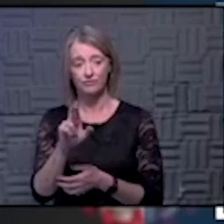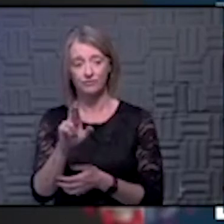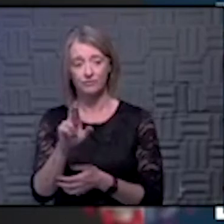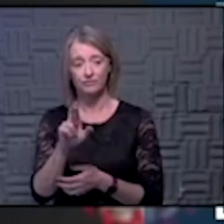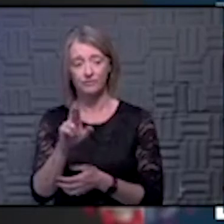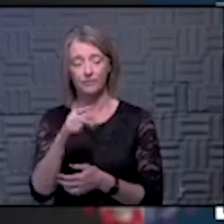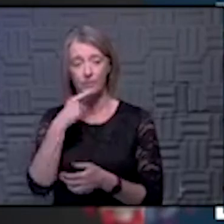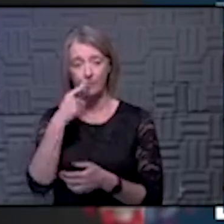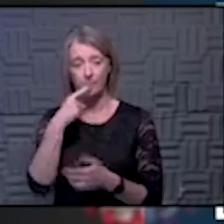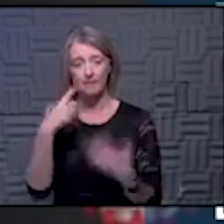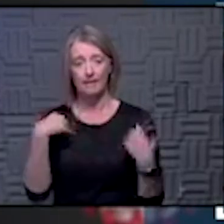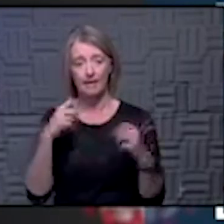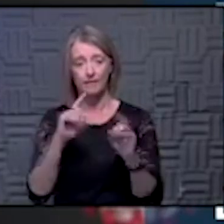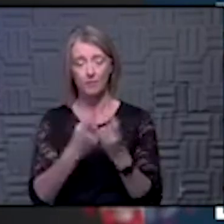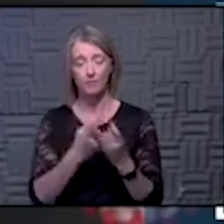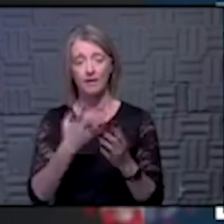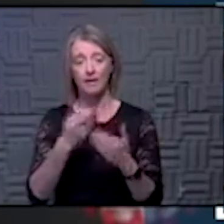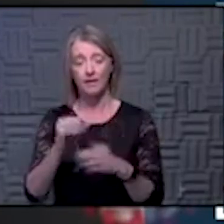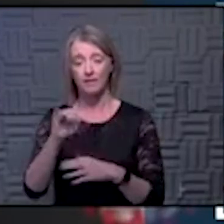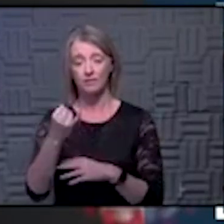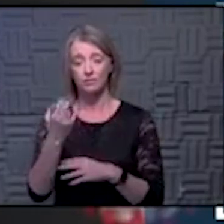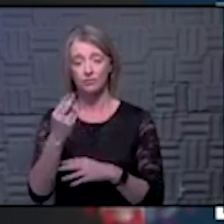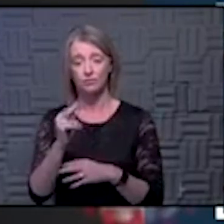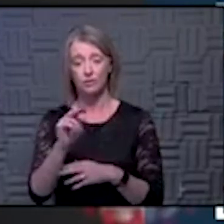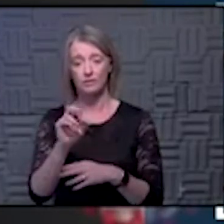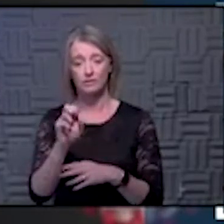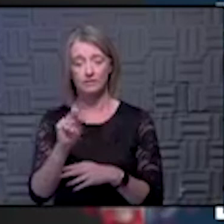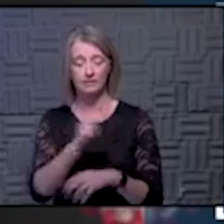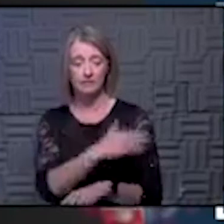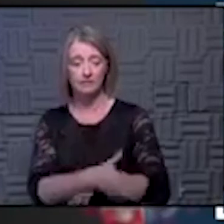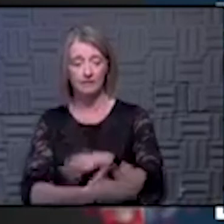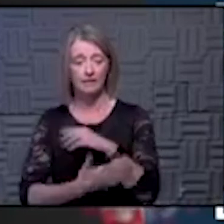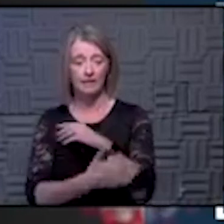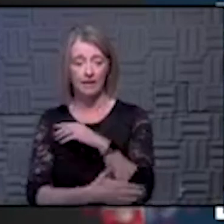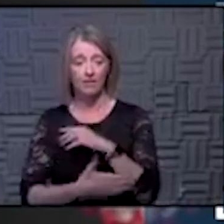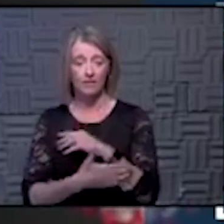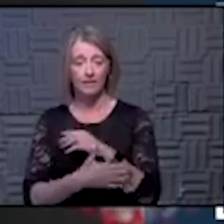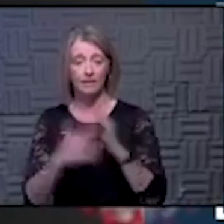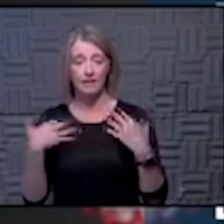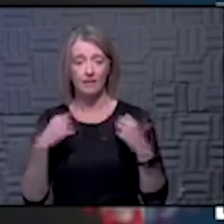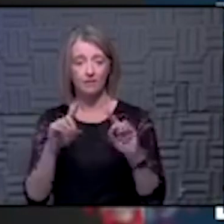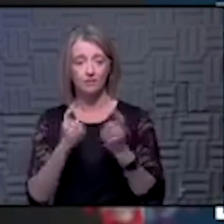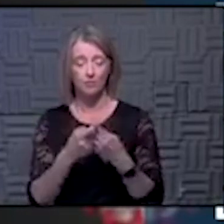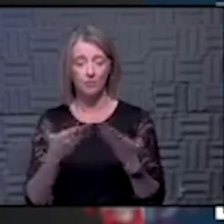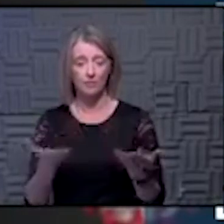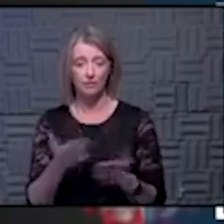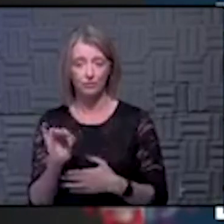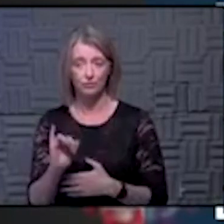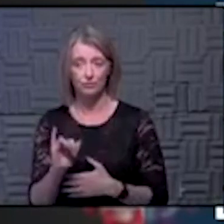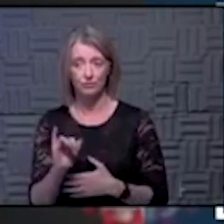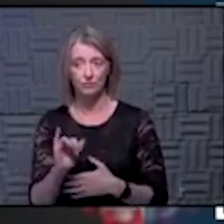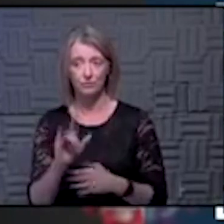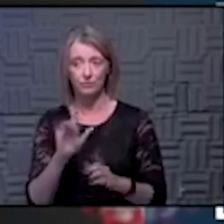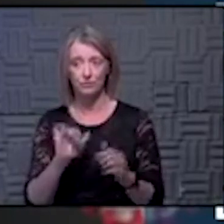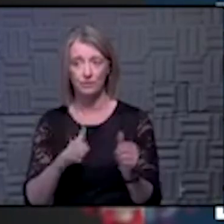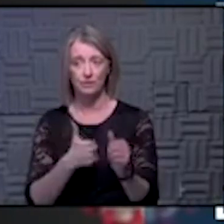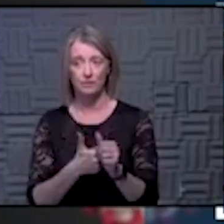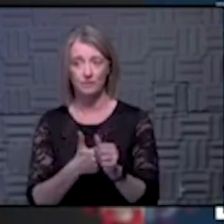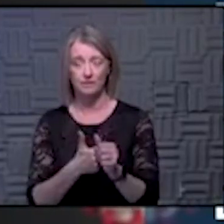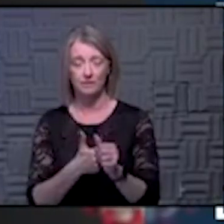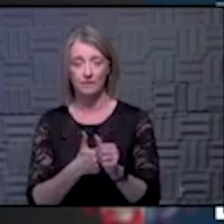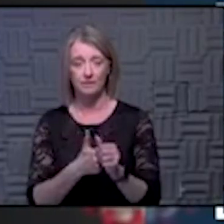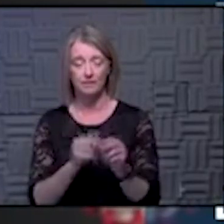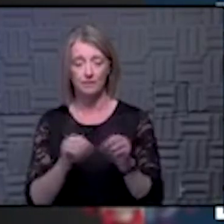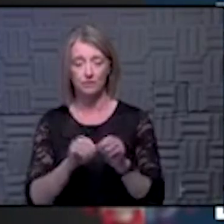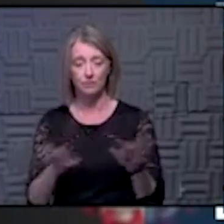Health Department, and Johnson County Public Health Officer Dr. Joseph Lemaster will be here to update the spread of the